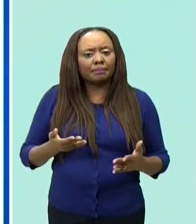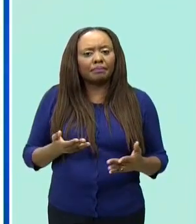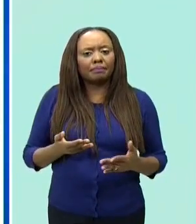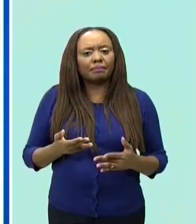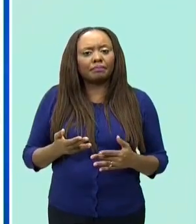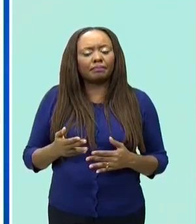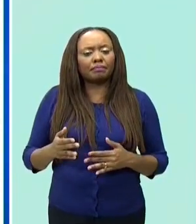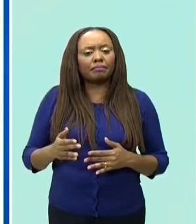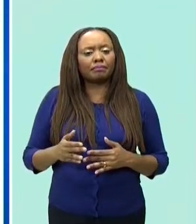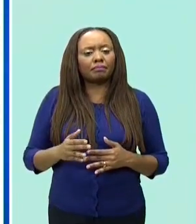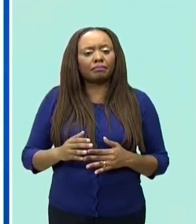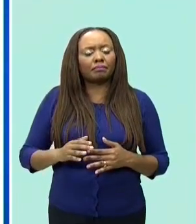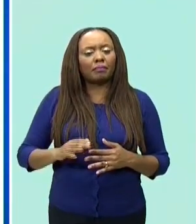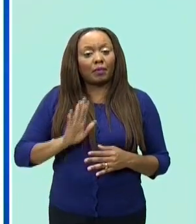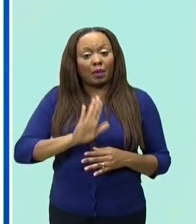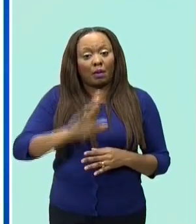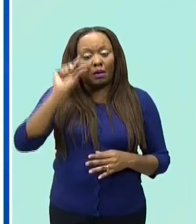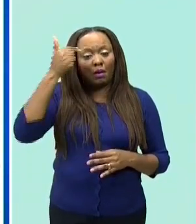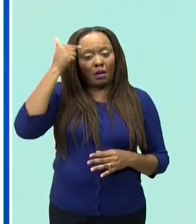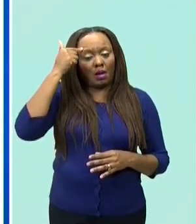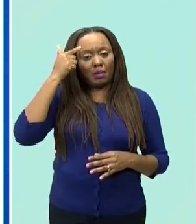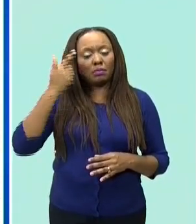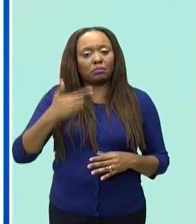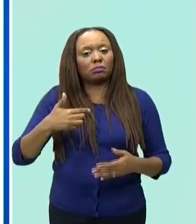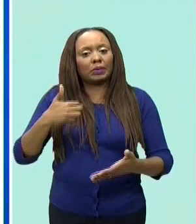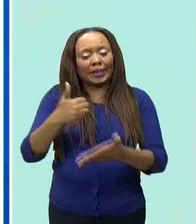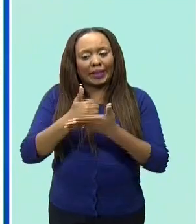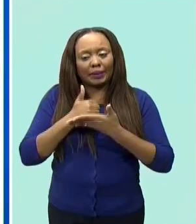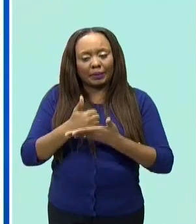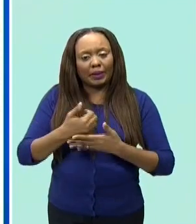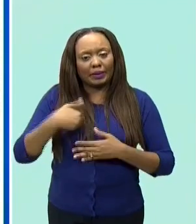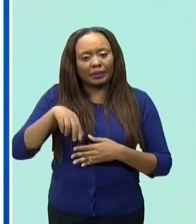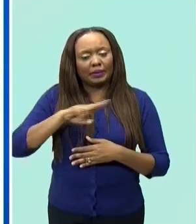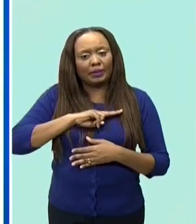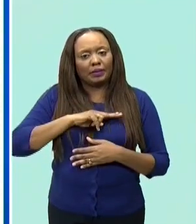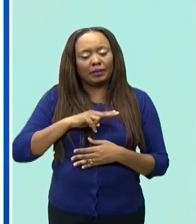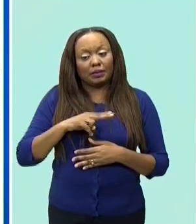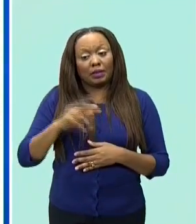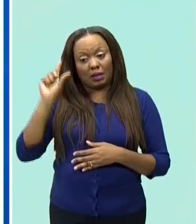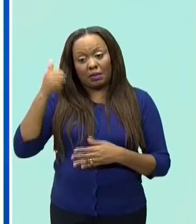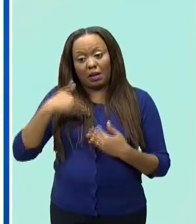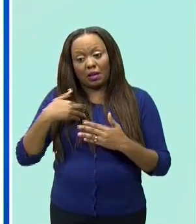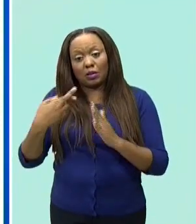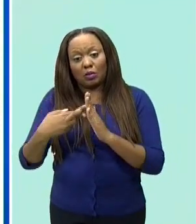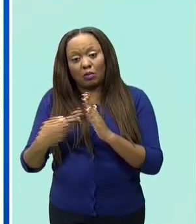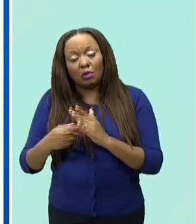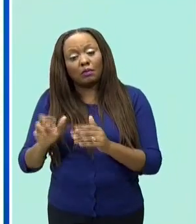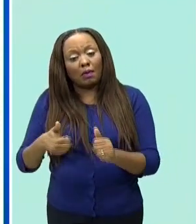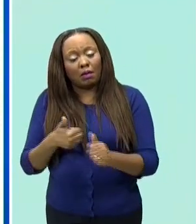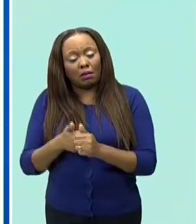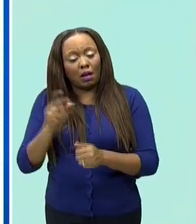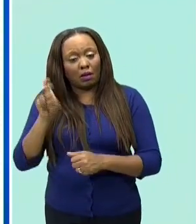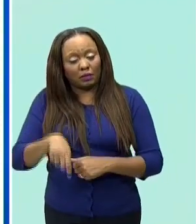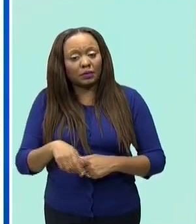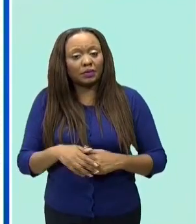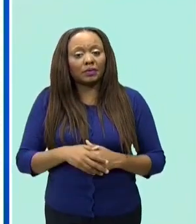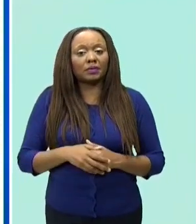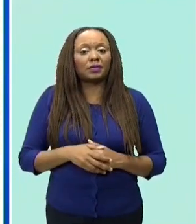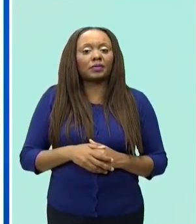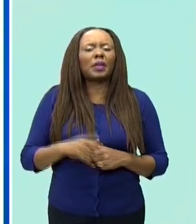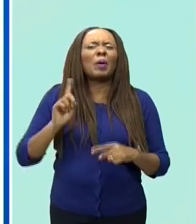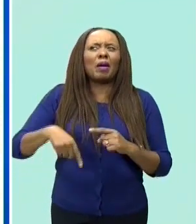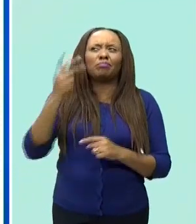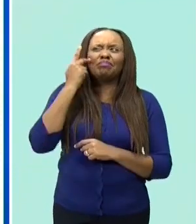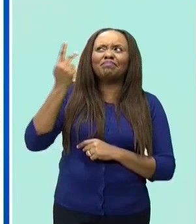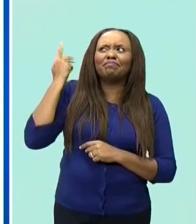Your government institutions have done their utmost to help us, but of course they have their rules and regulations that they have to comply with. And I think looking back at the